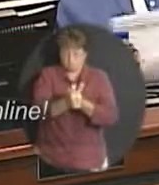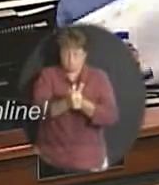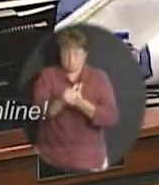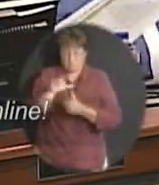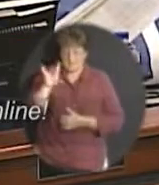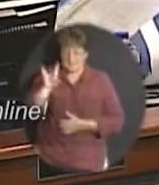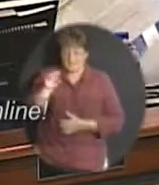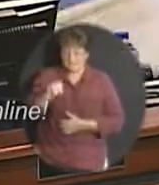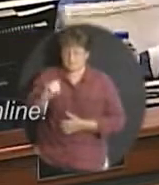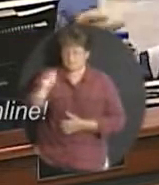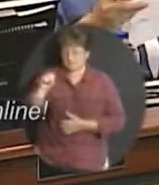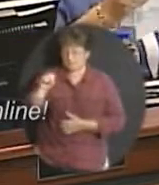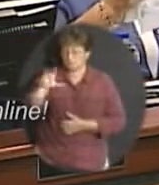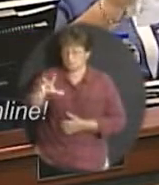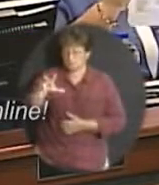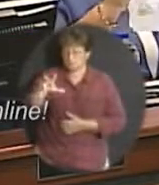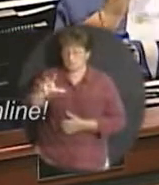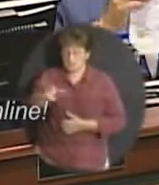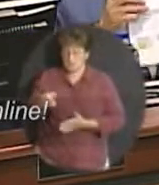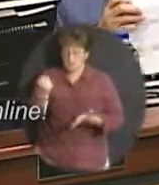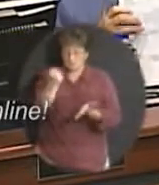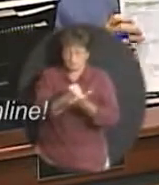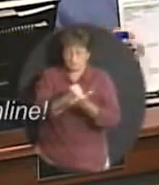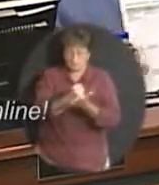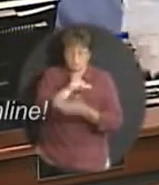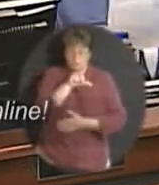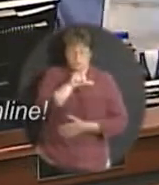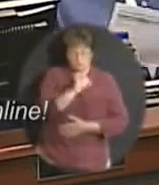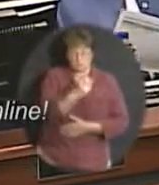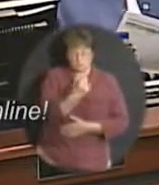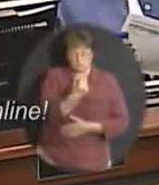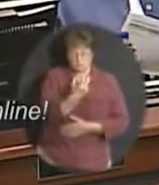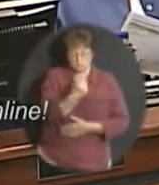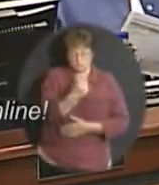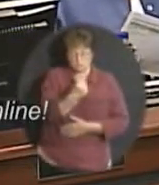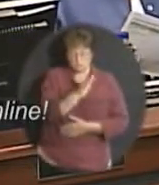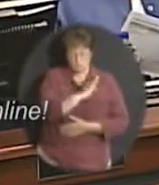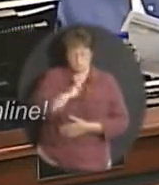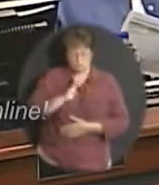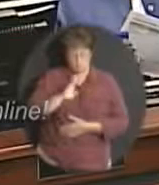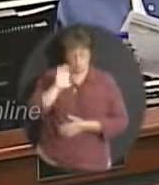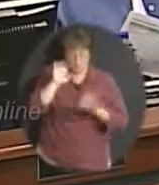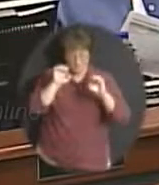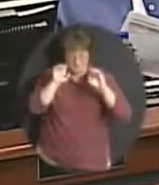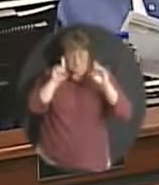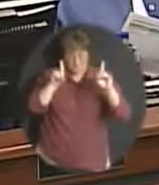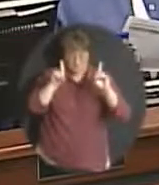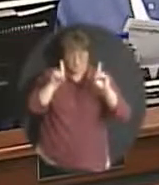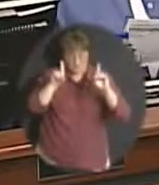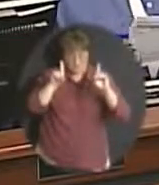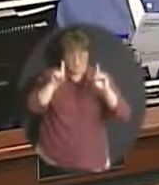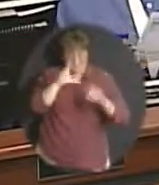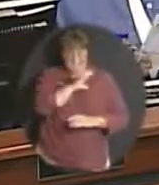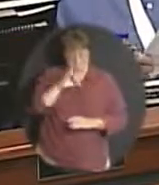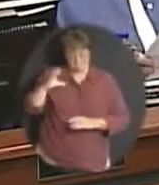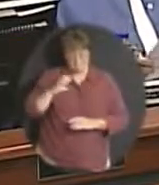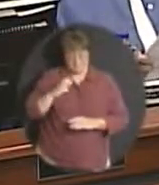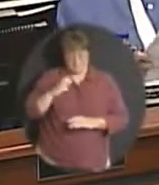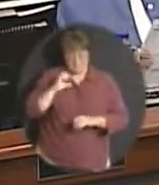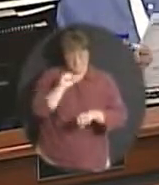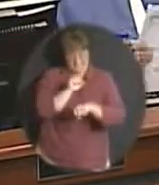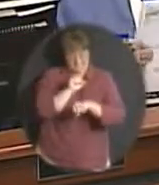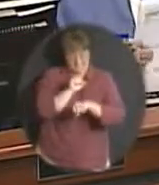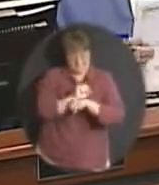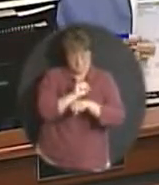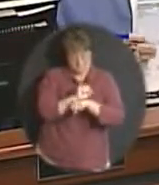8.03, approval of the 2012-13 Board of Education committee assignments. I put these together